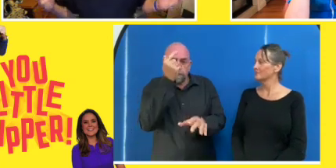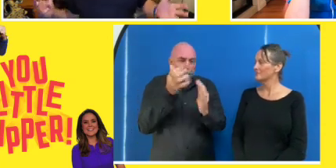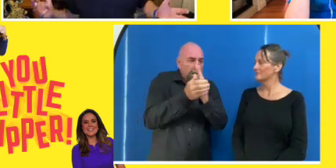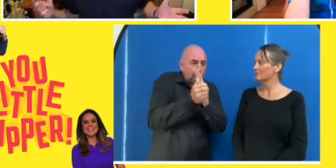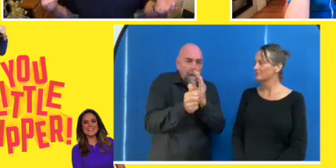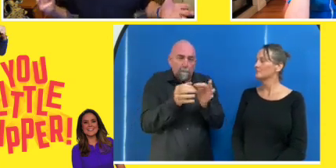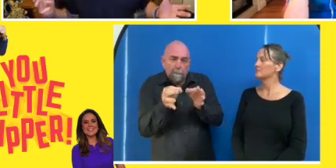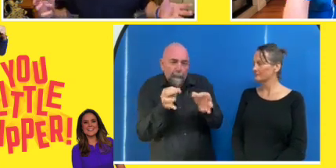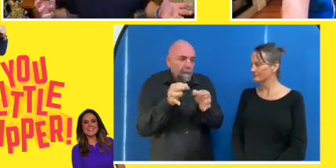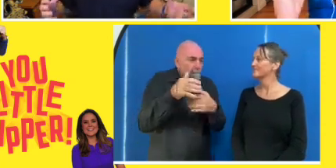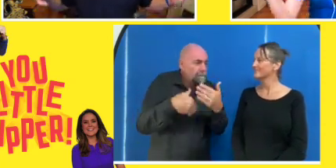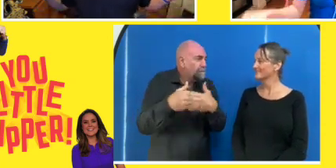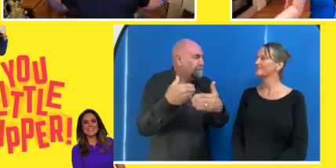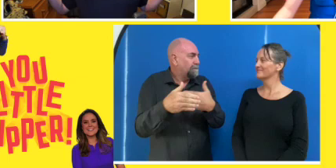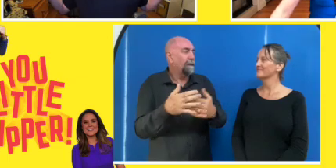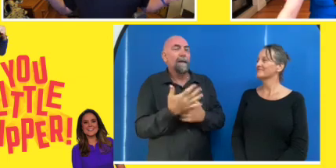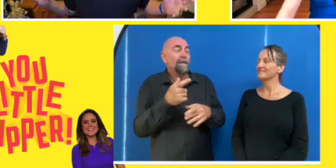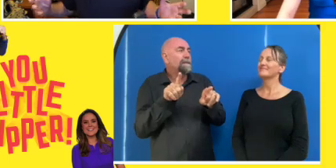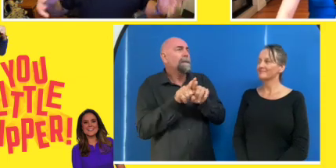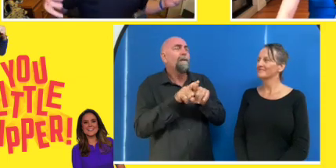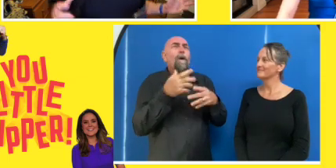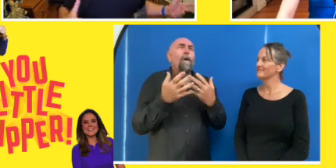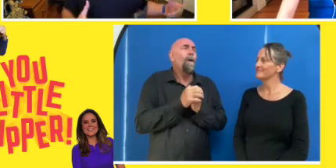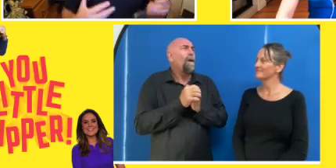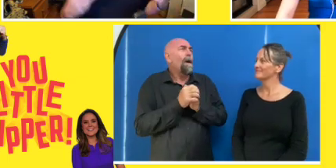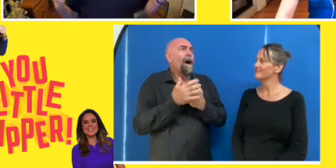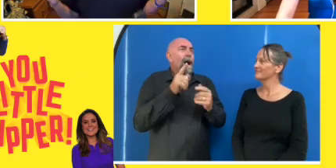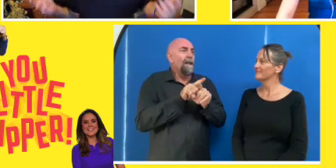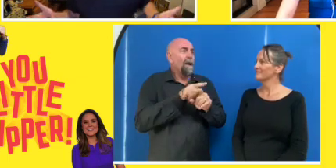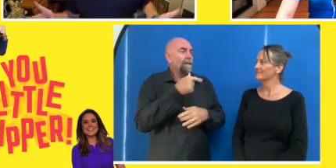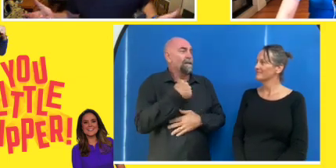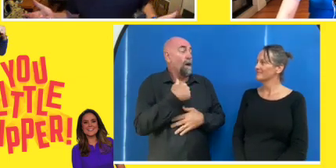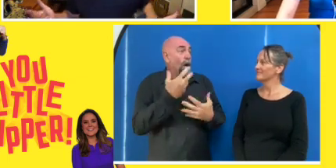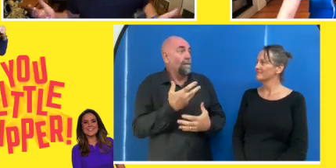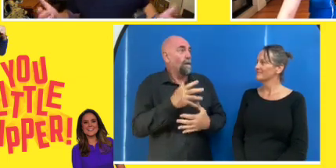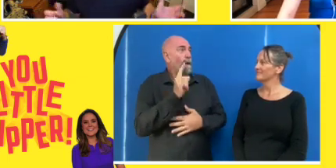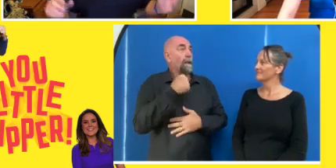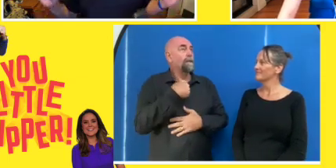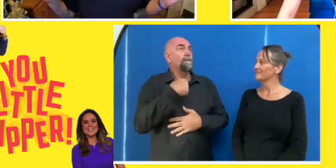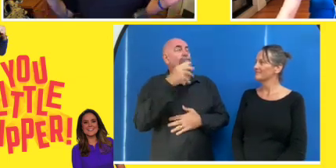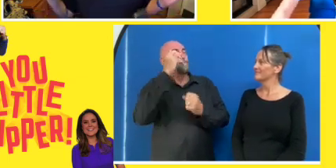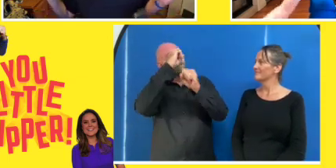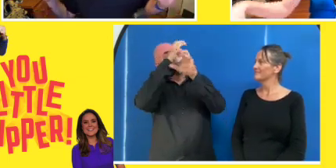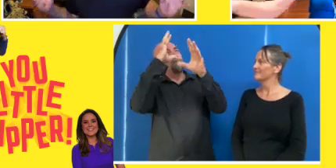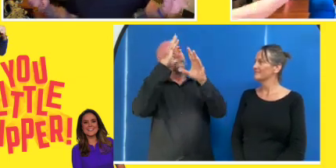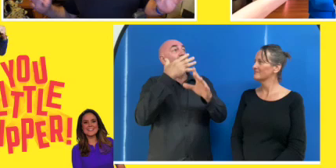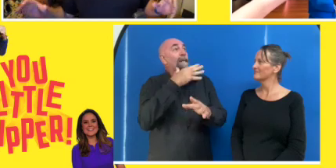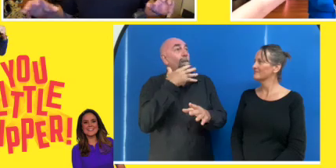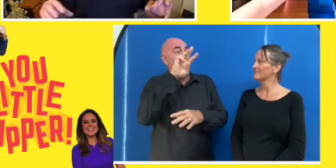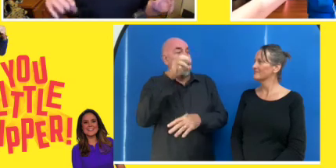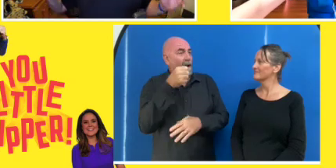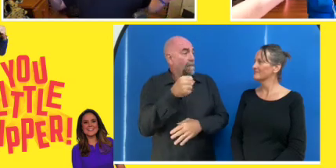it's kind of like lawn bowls. It's the technique, the tactics. It's a really exciting sport. You know, it's kind of